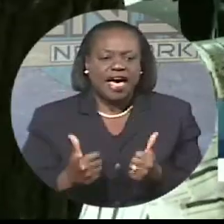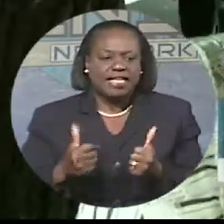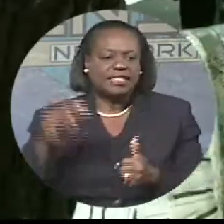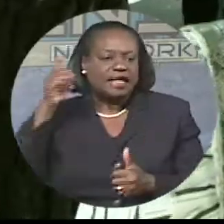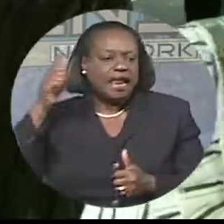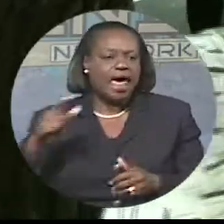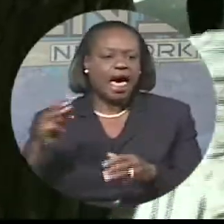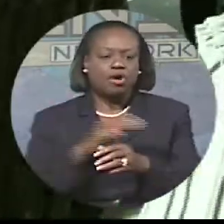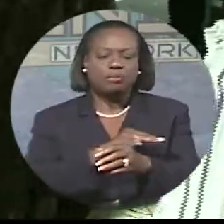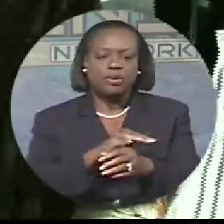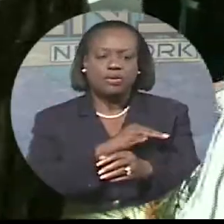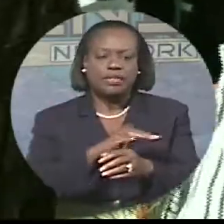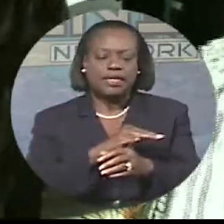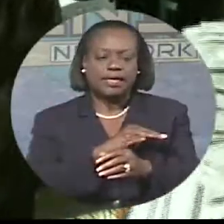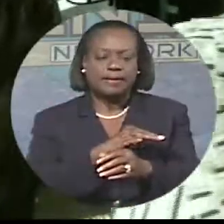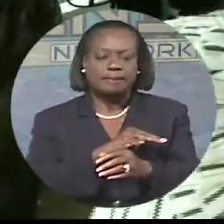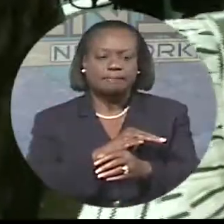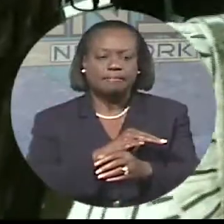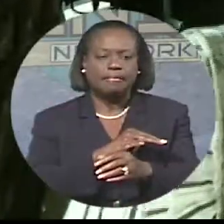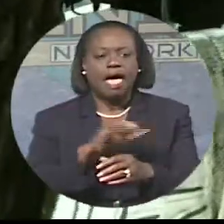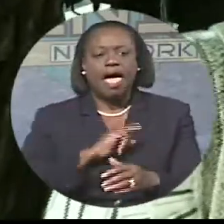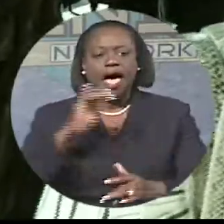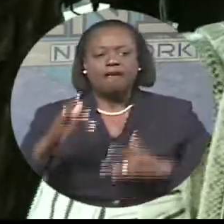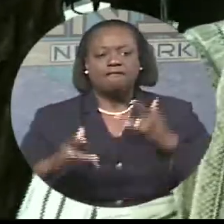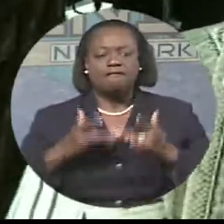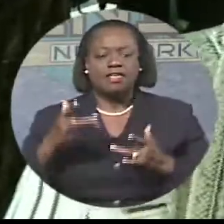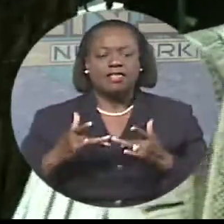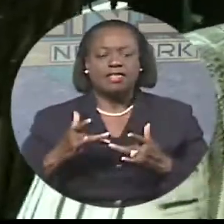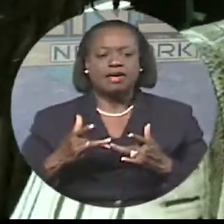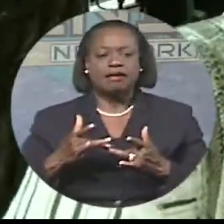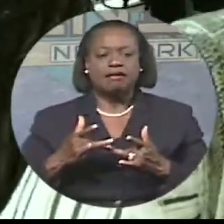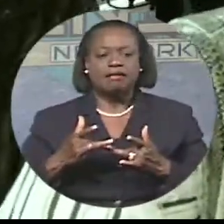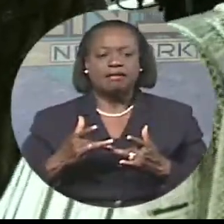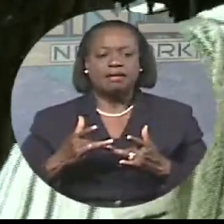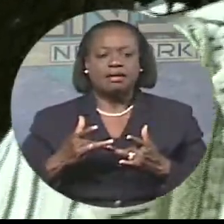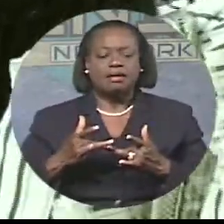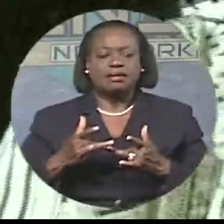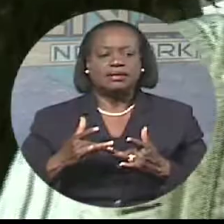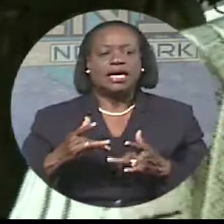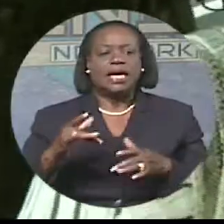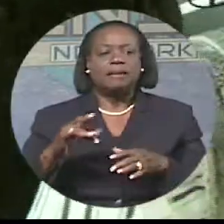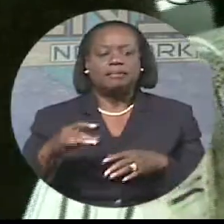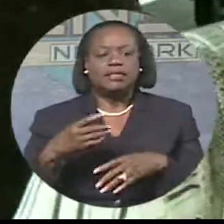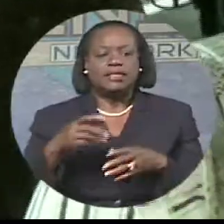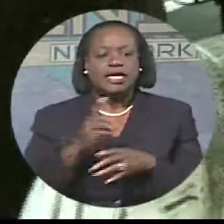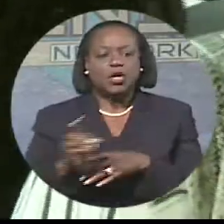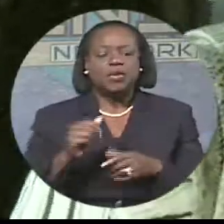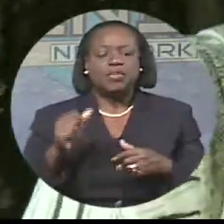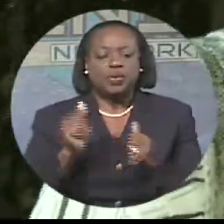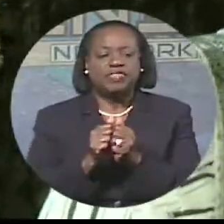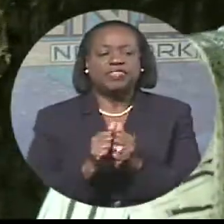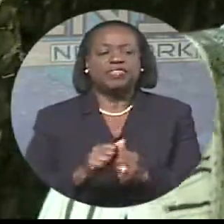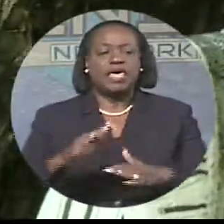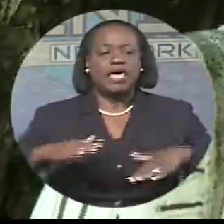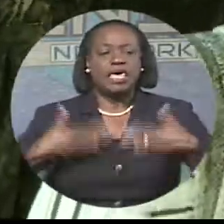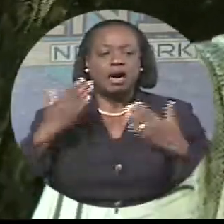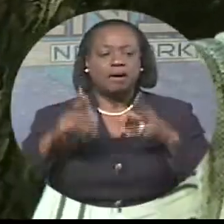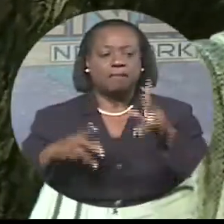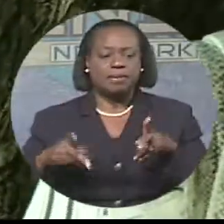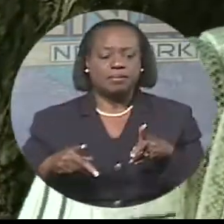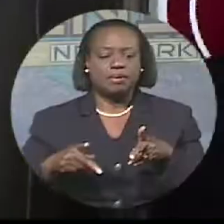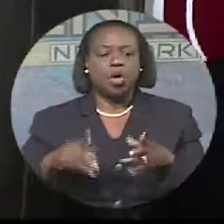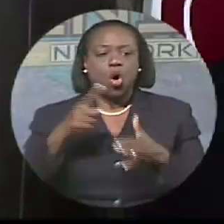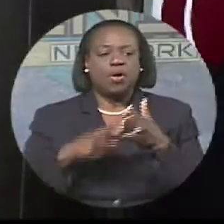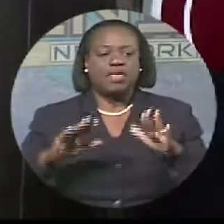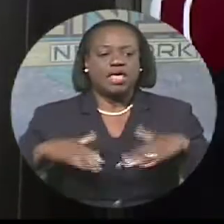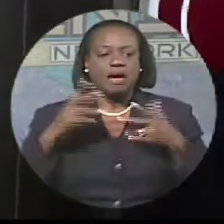played. I feel as if they're more catering to the young persons. And what they're probably considering cool and